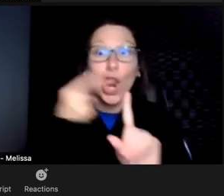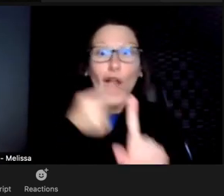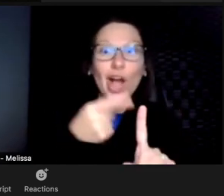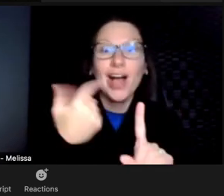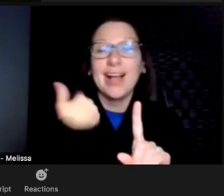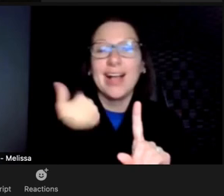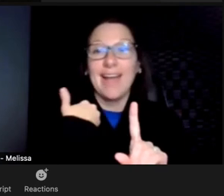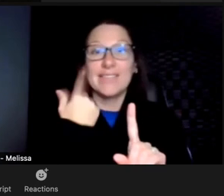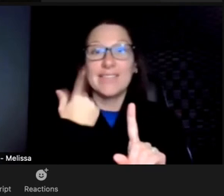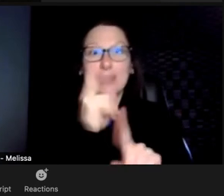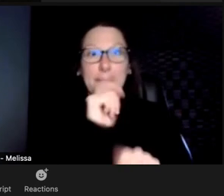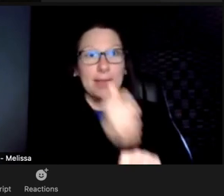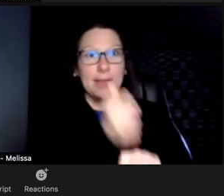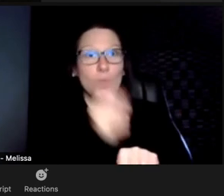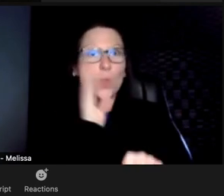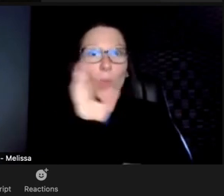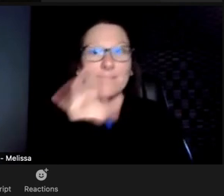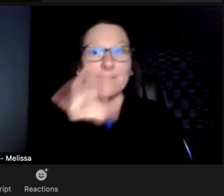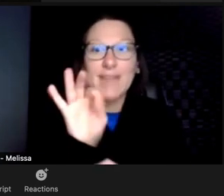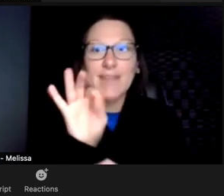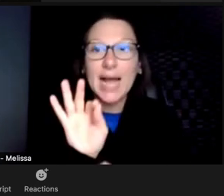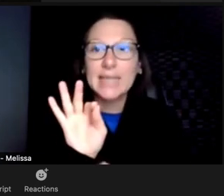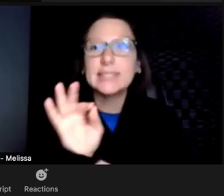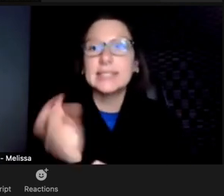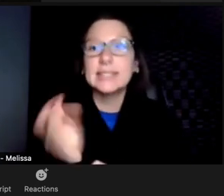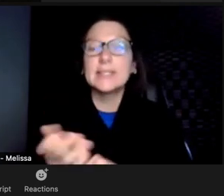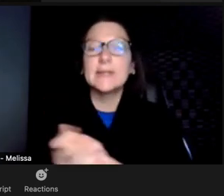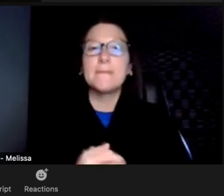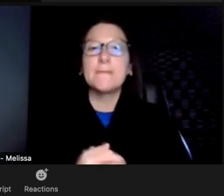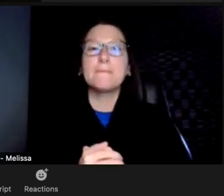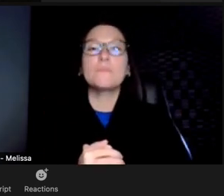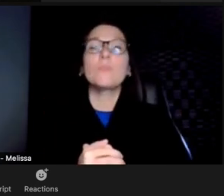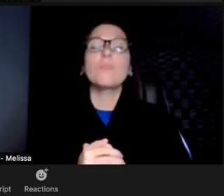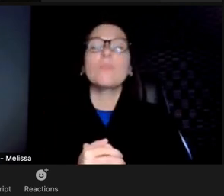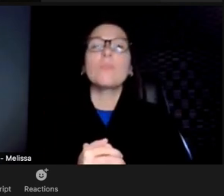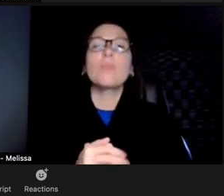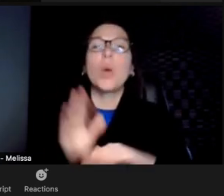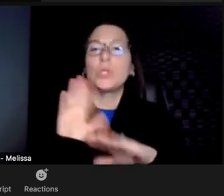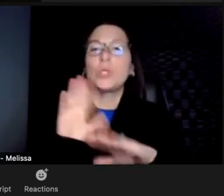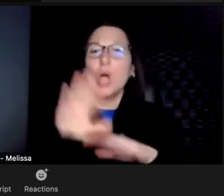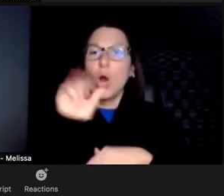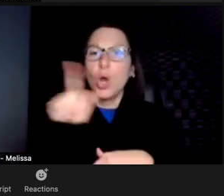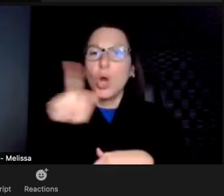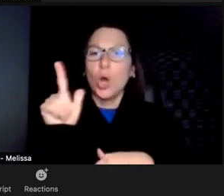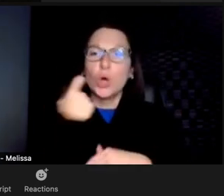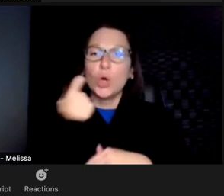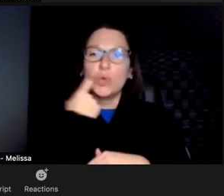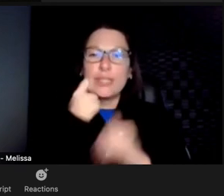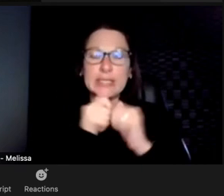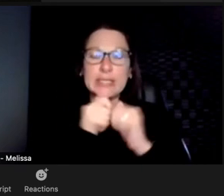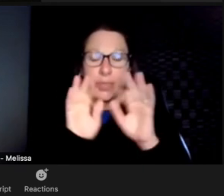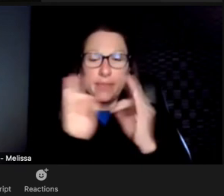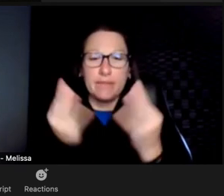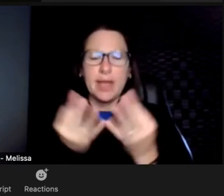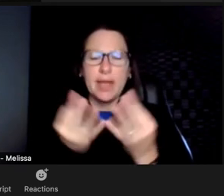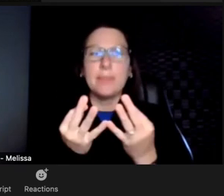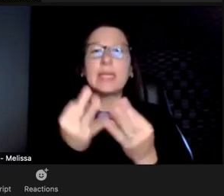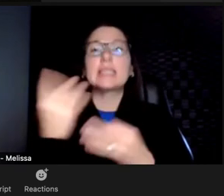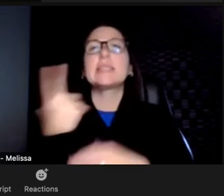landmark. That's something we're going to find. I was on a call recently with families, and someone asked